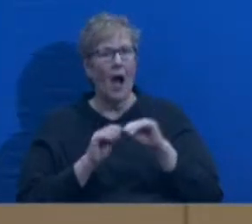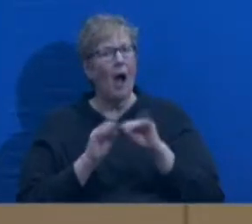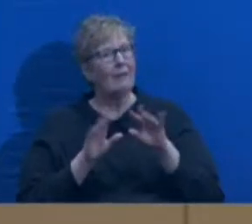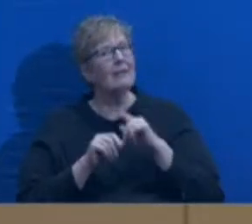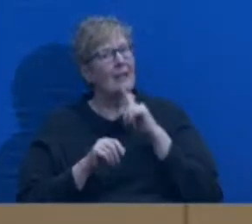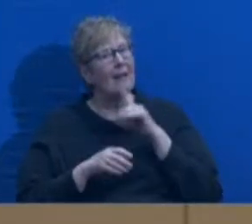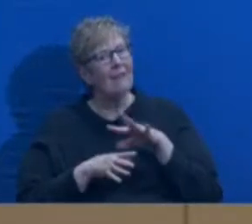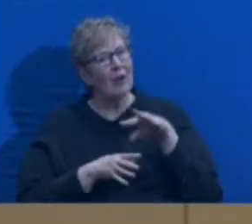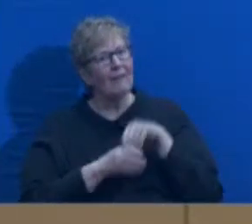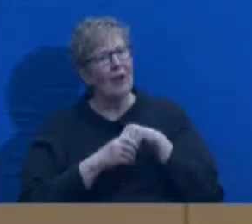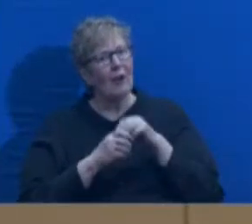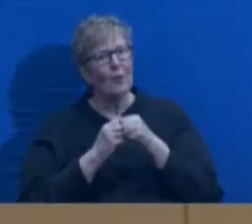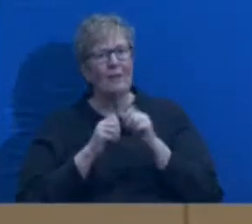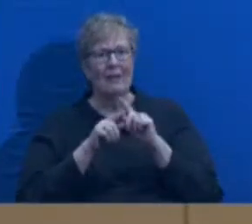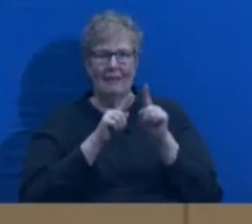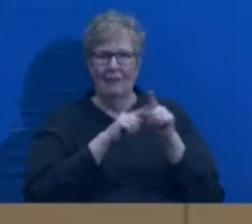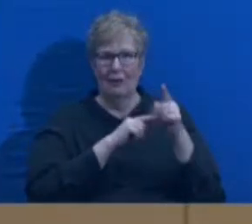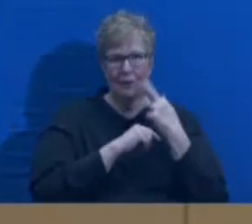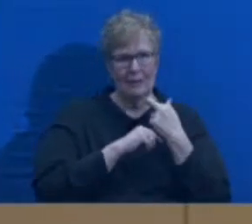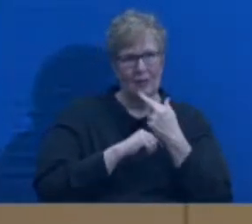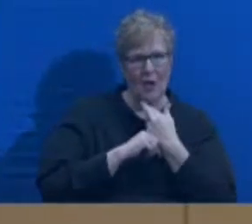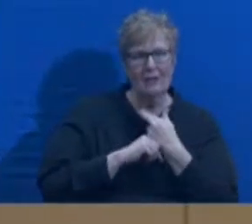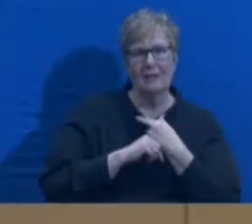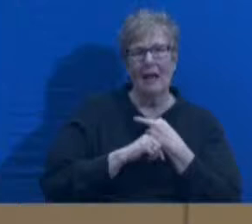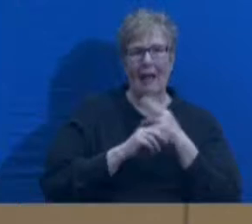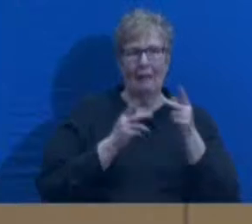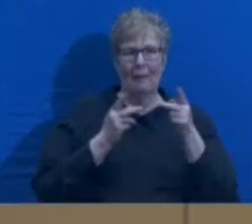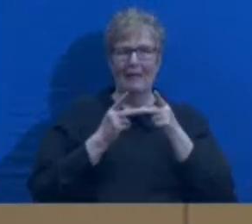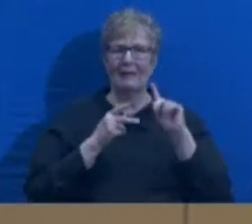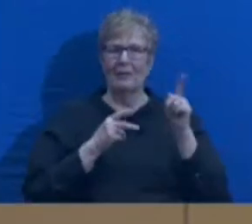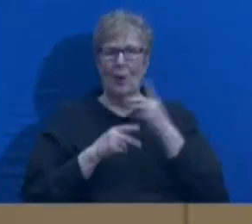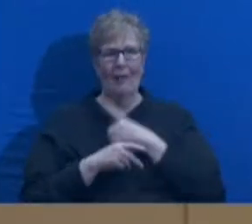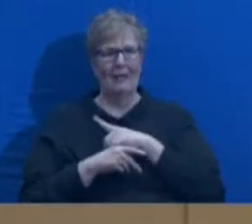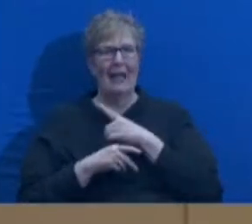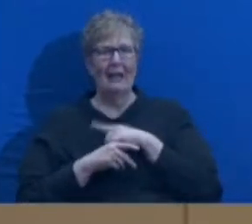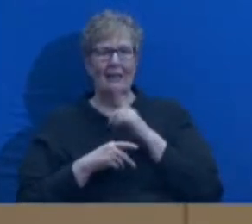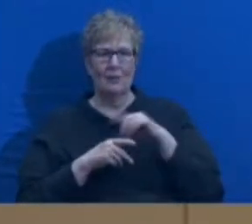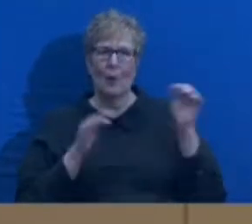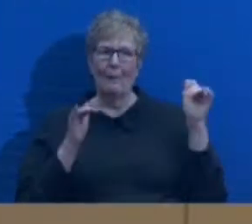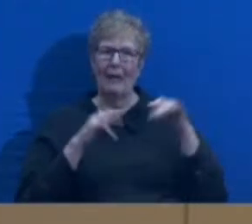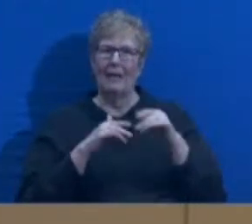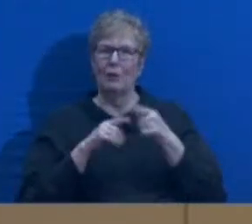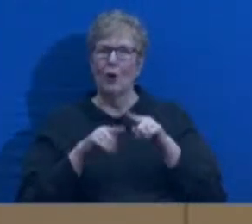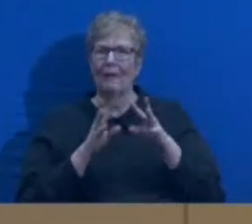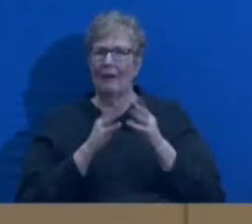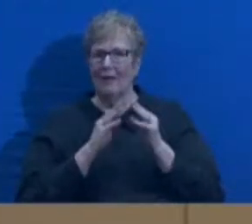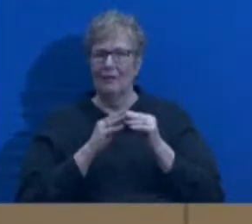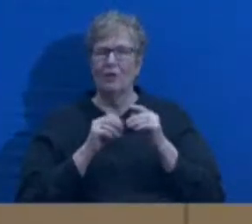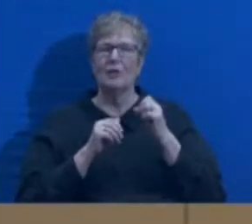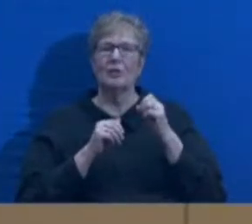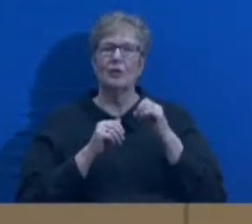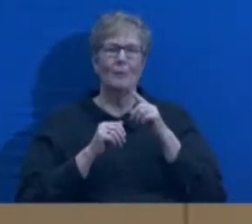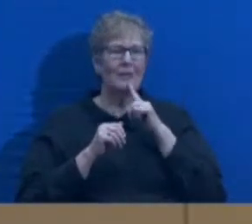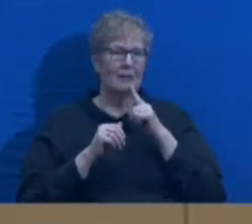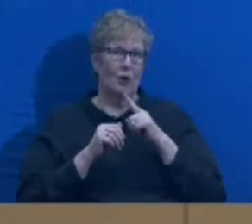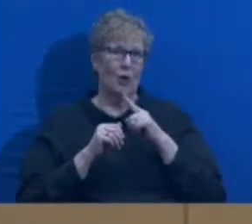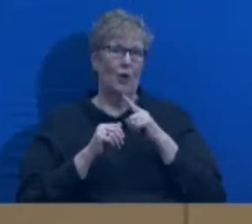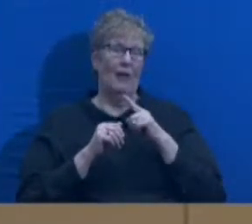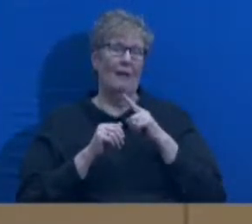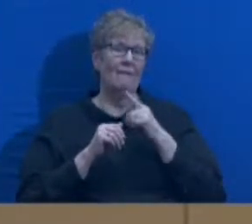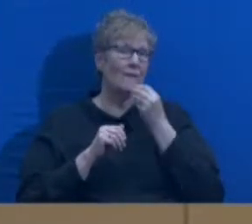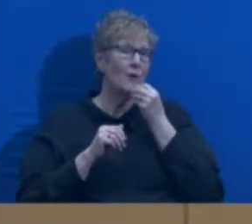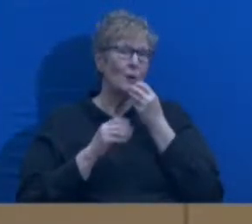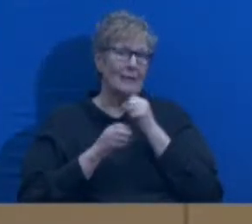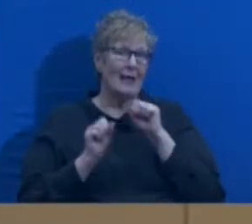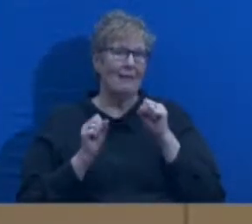involved in the venues where the delegates are going to be and the attendees are going to be, to make sure that food safety is